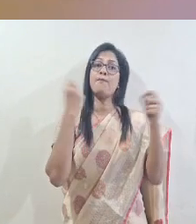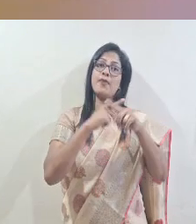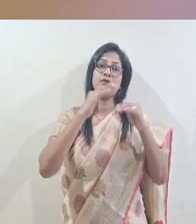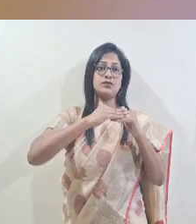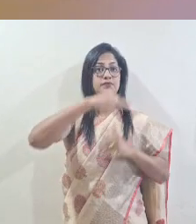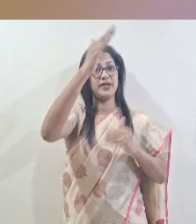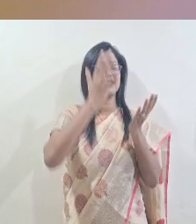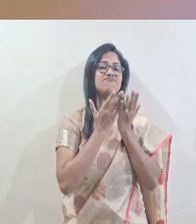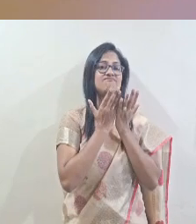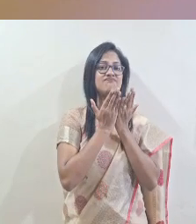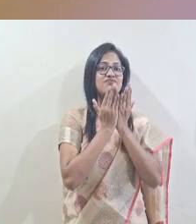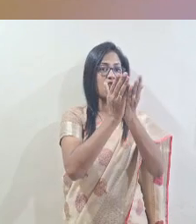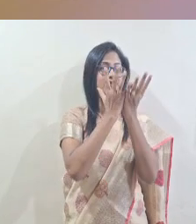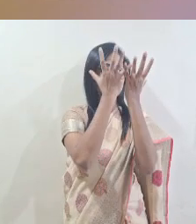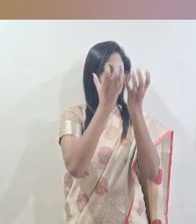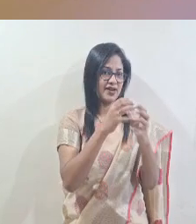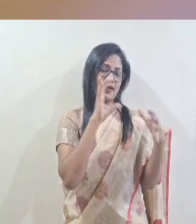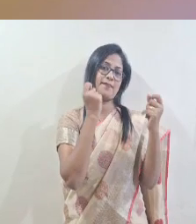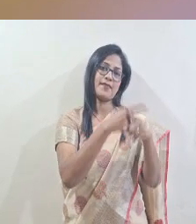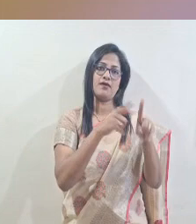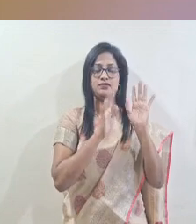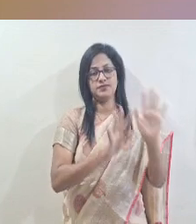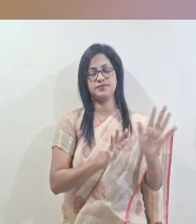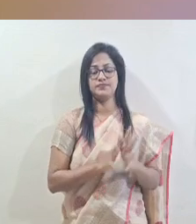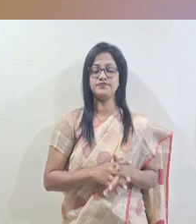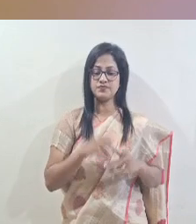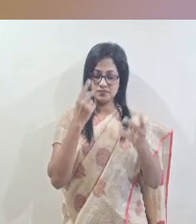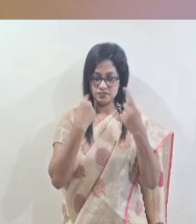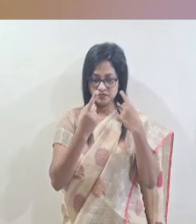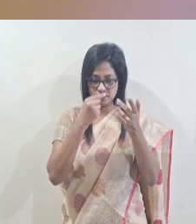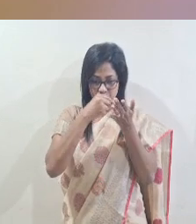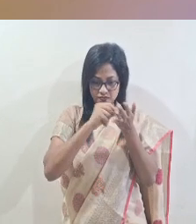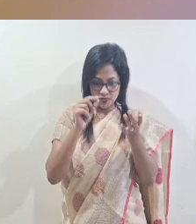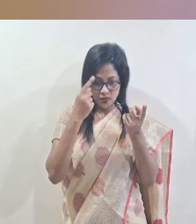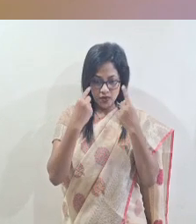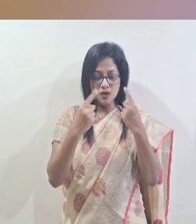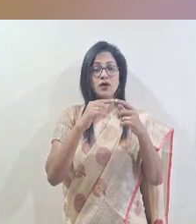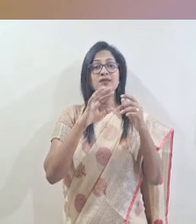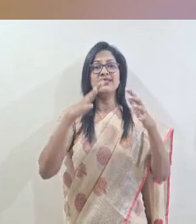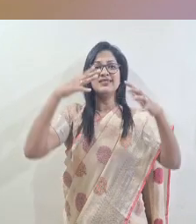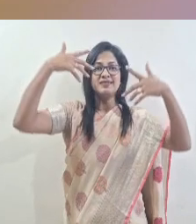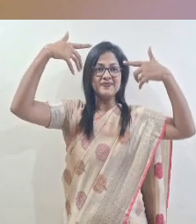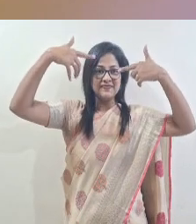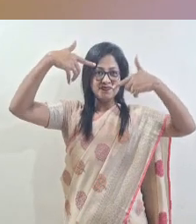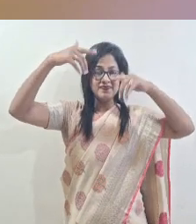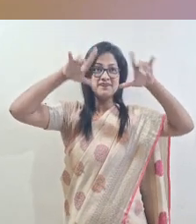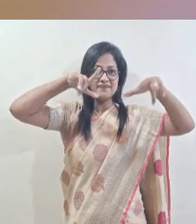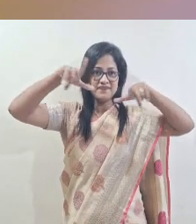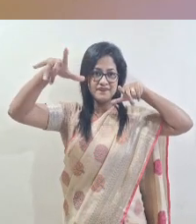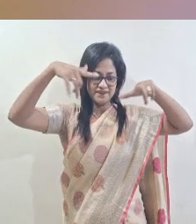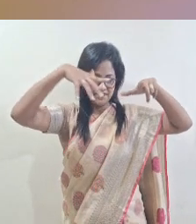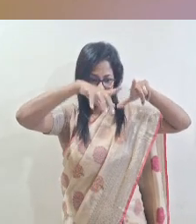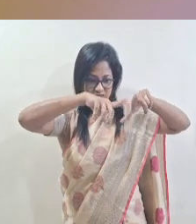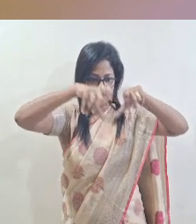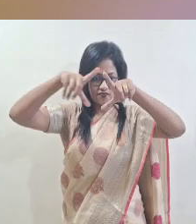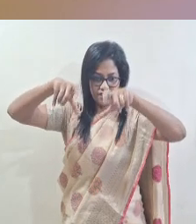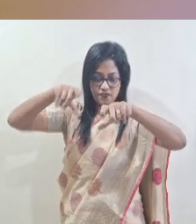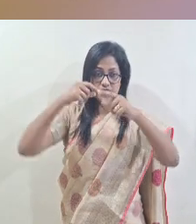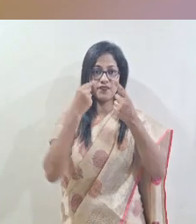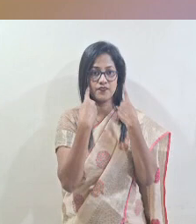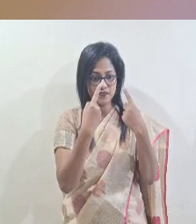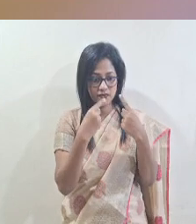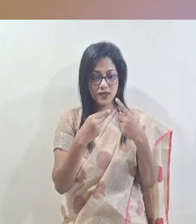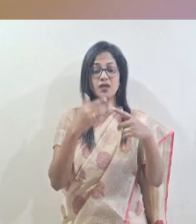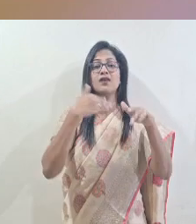land for dry ports. So we verified this land on satellite imagery, and then we came